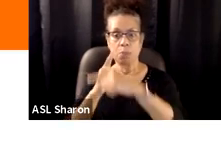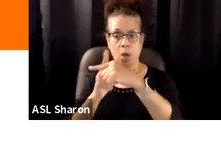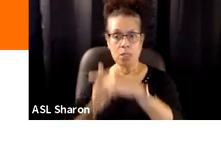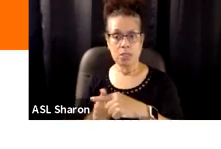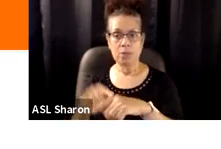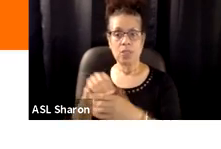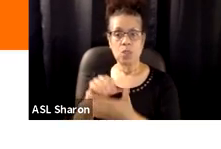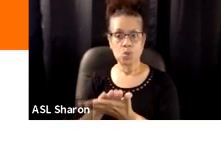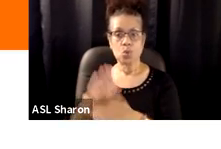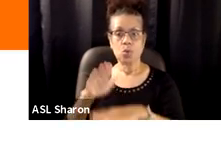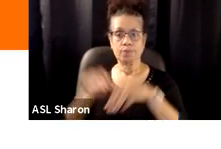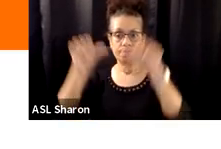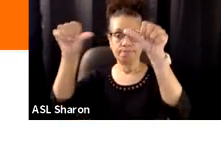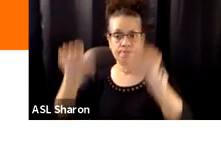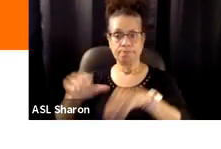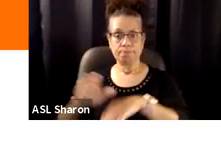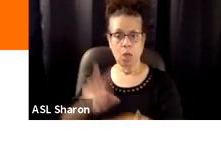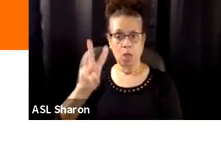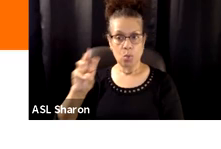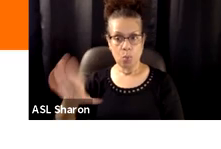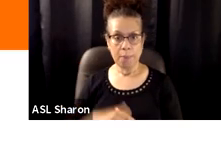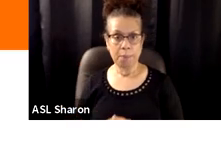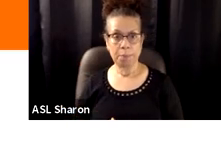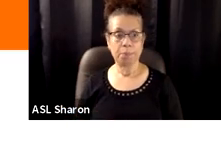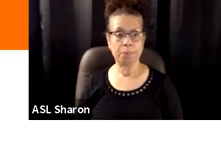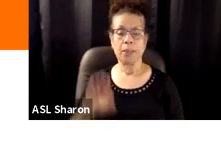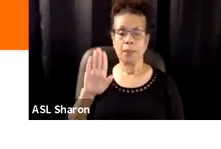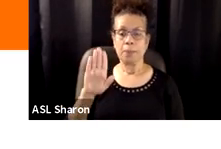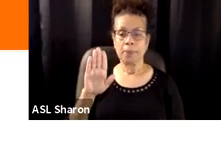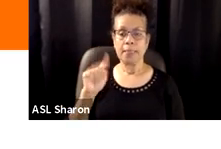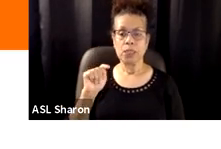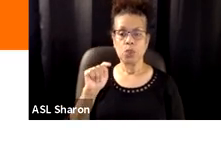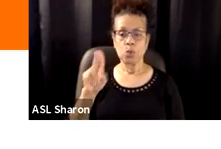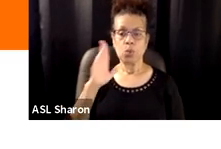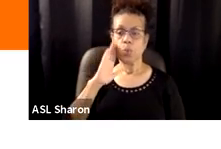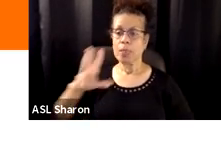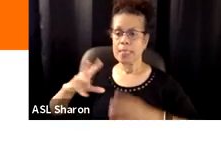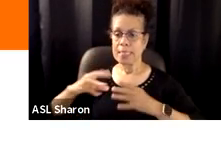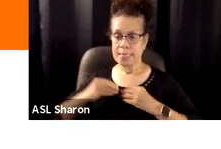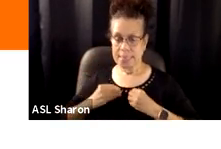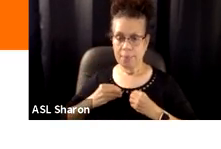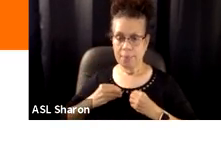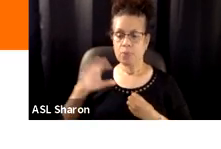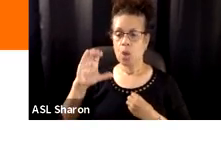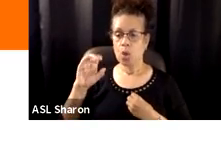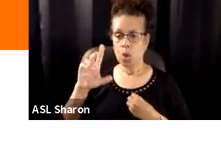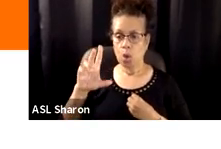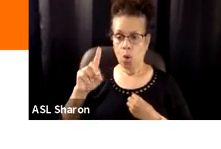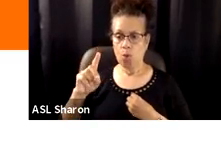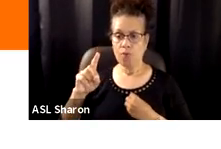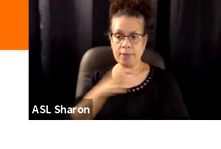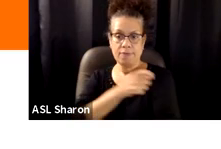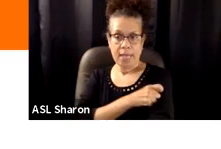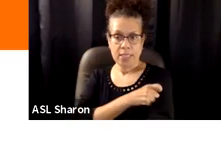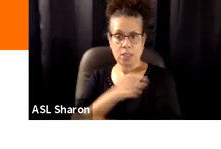website btu will agree to accept the city of boston's covert vaccination verification or